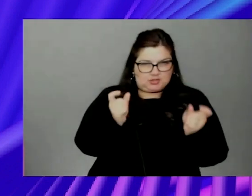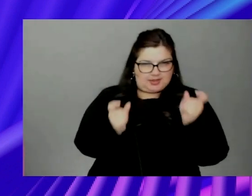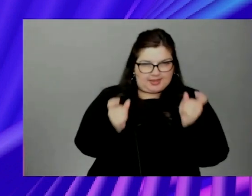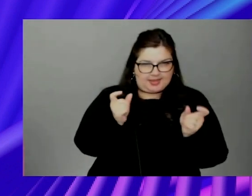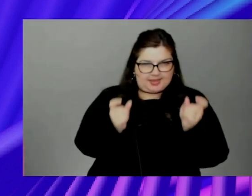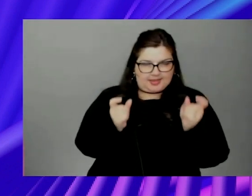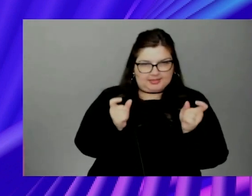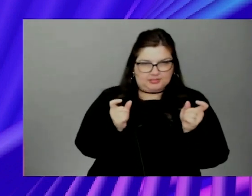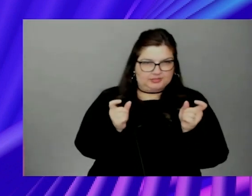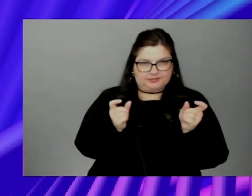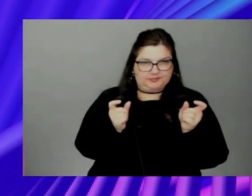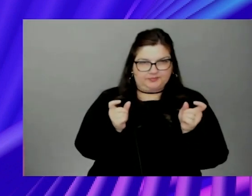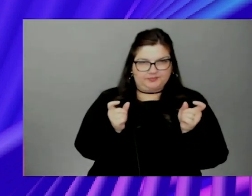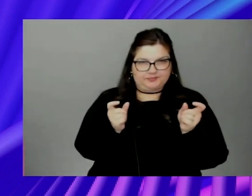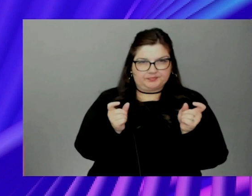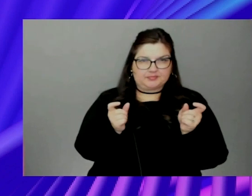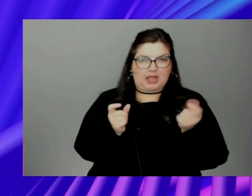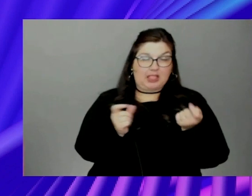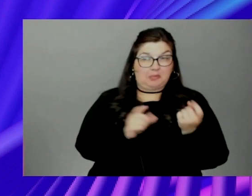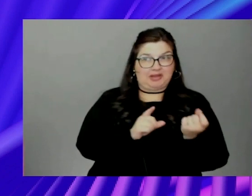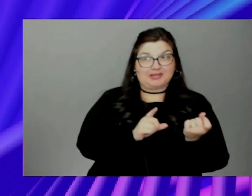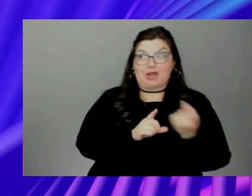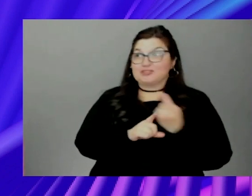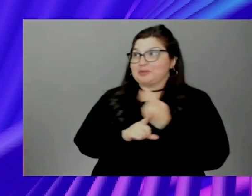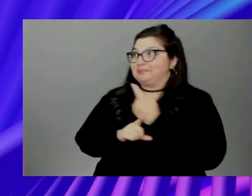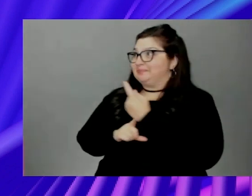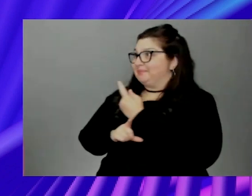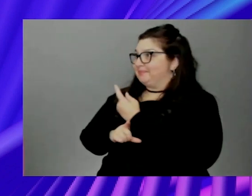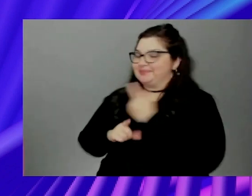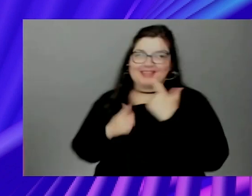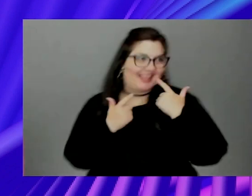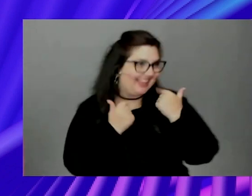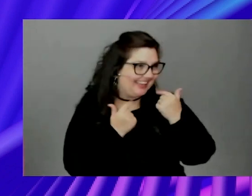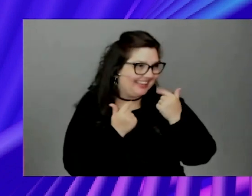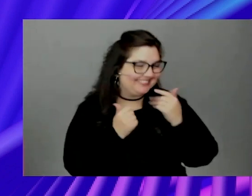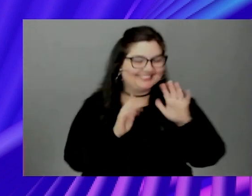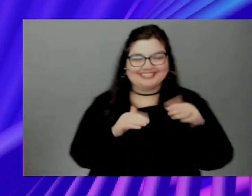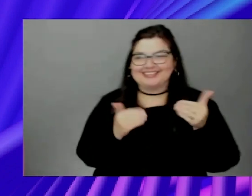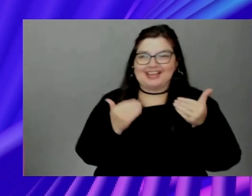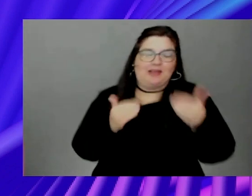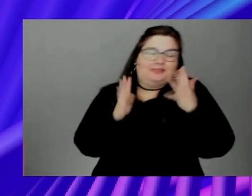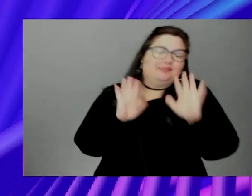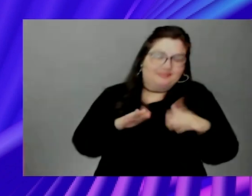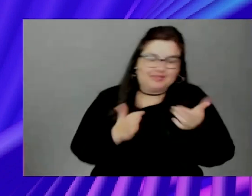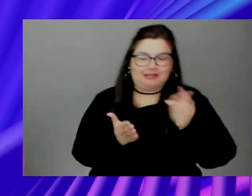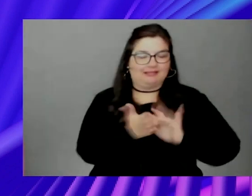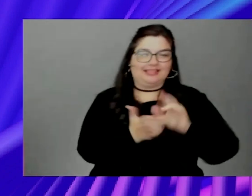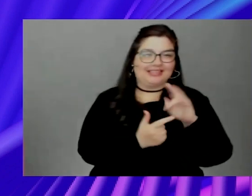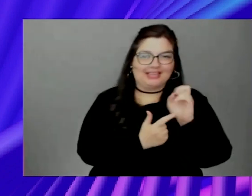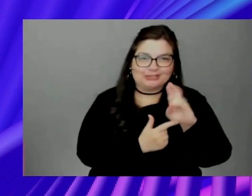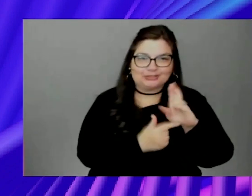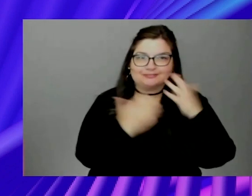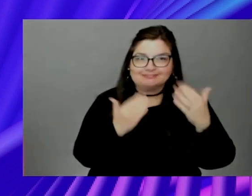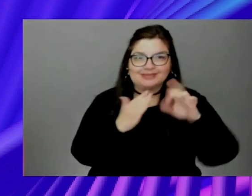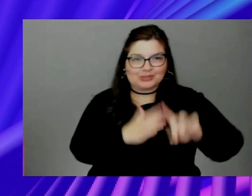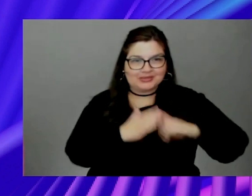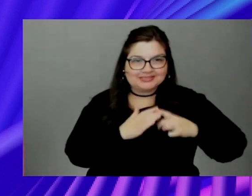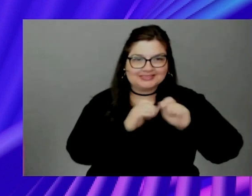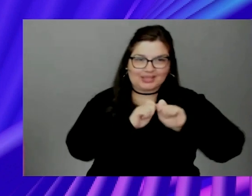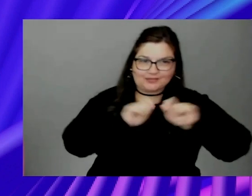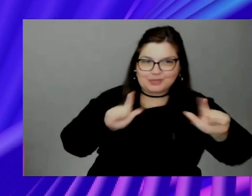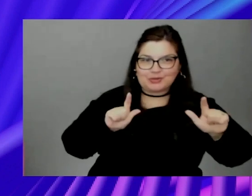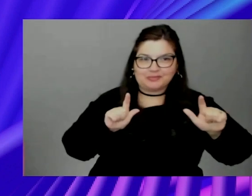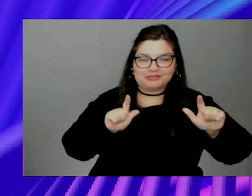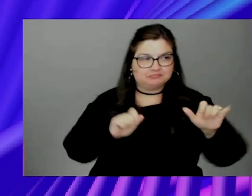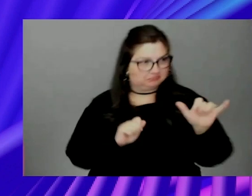just to go slightly off script. No, we'll just do it. Never mind. Push enter. So we're going to kick off deployment. All right.